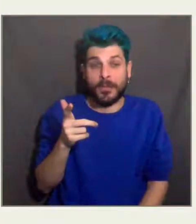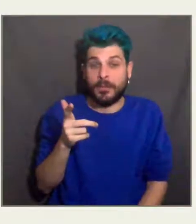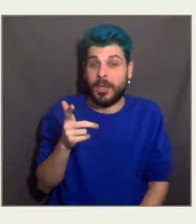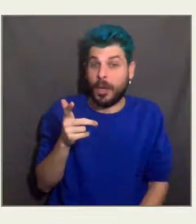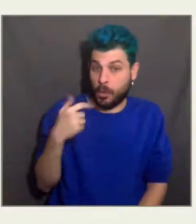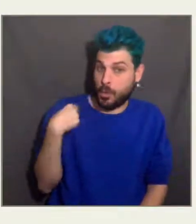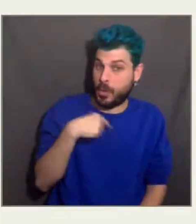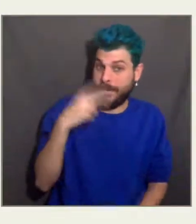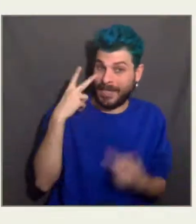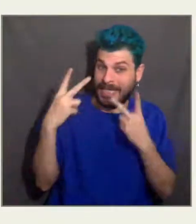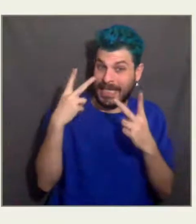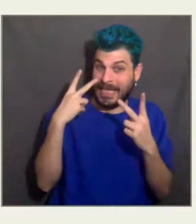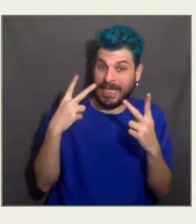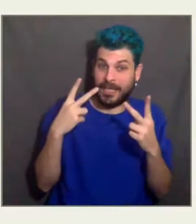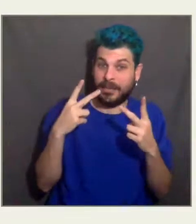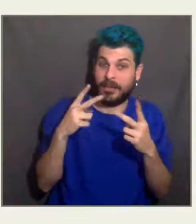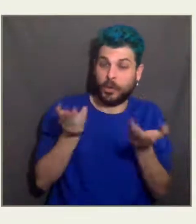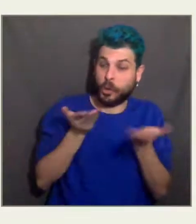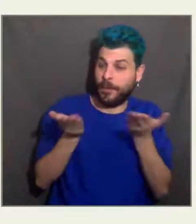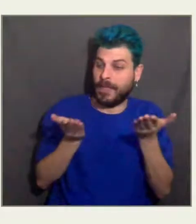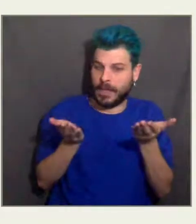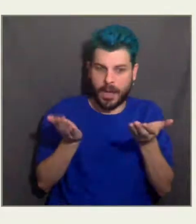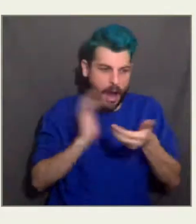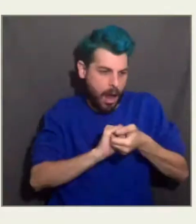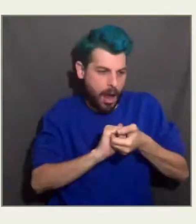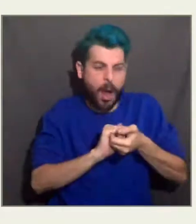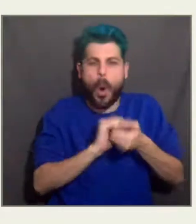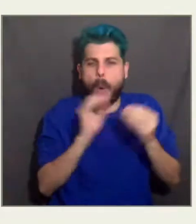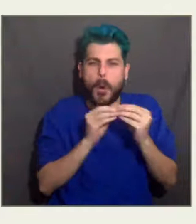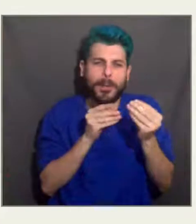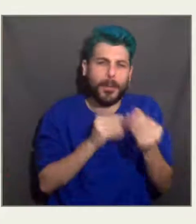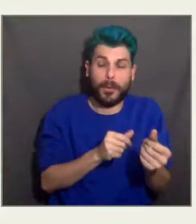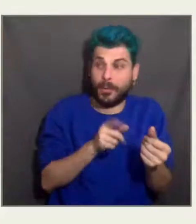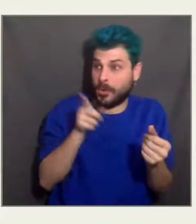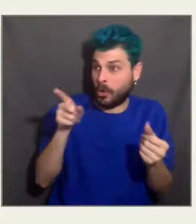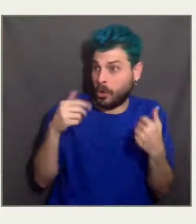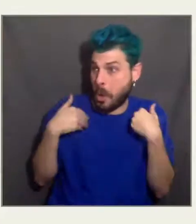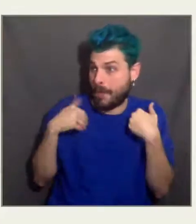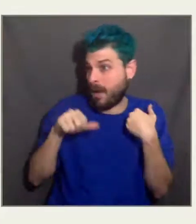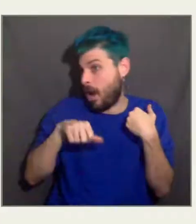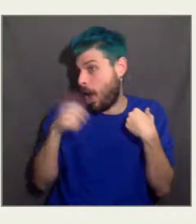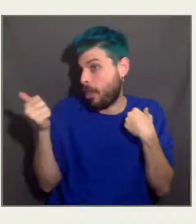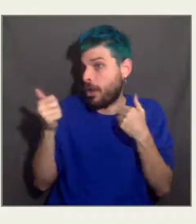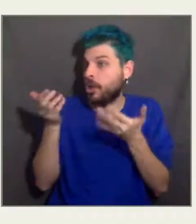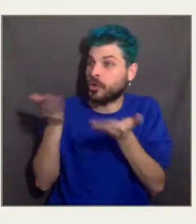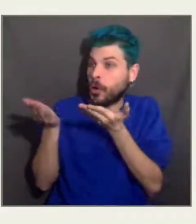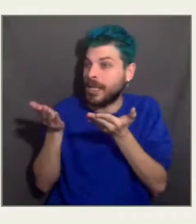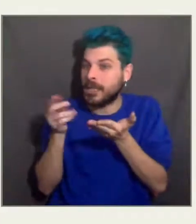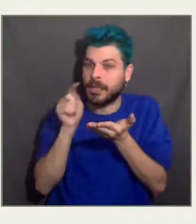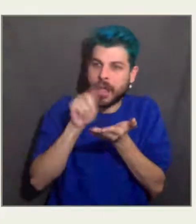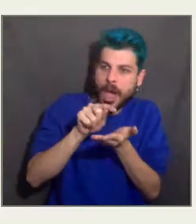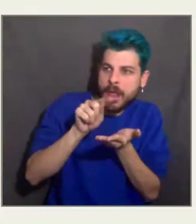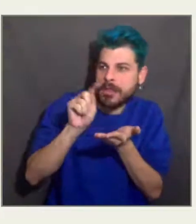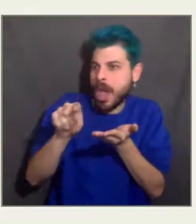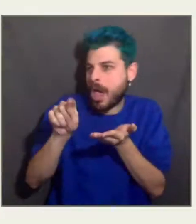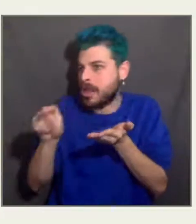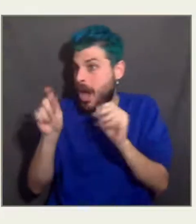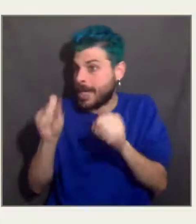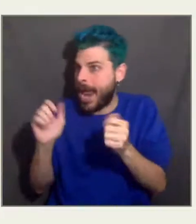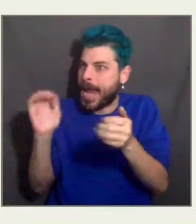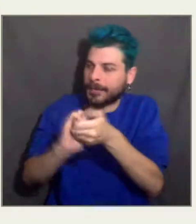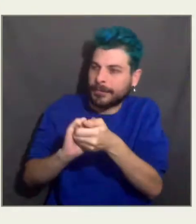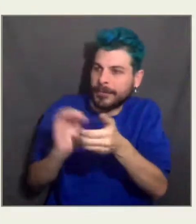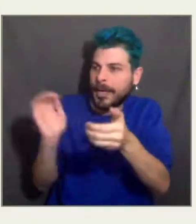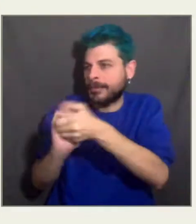for consolidation in Metro? Well, first of all, I'm going to start from a personal level. Okay. The Oregon